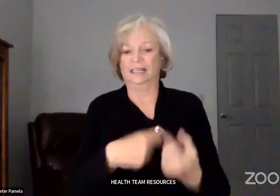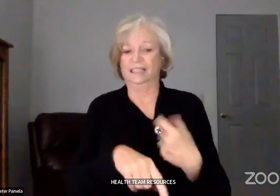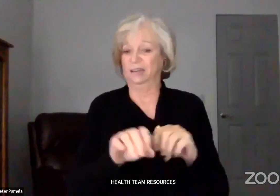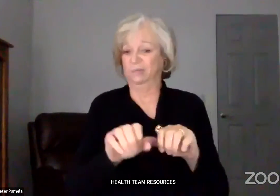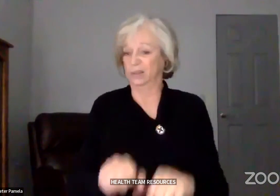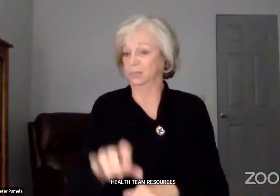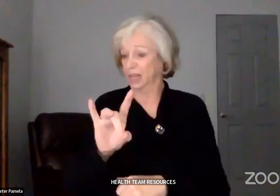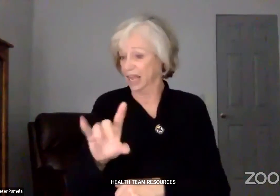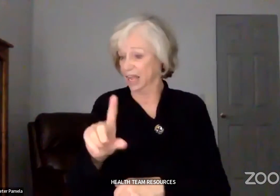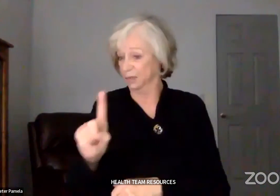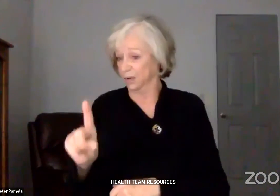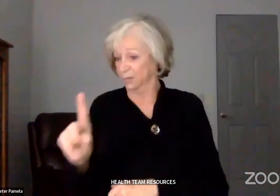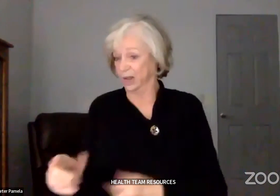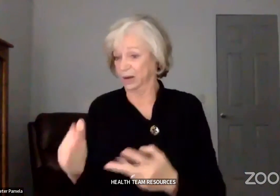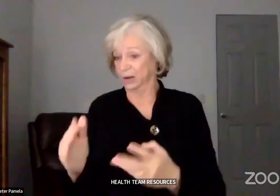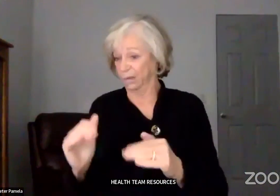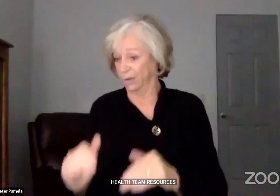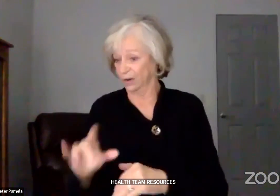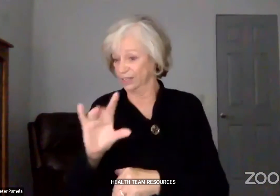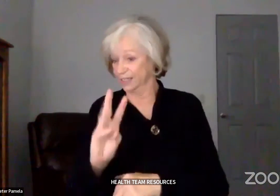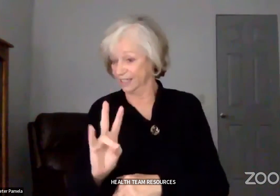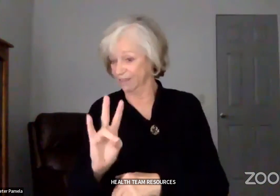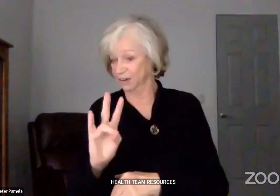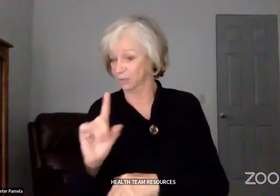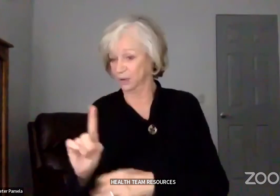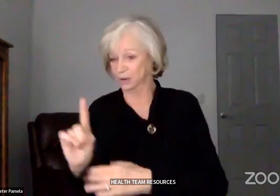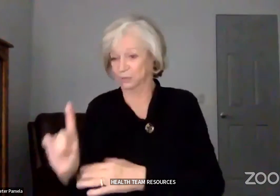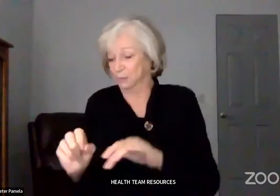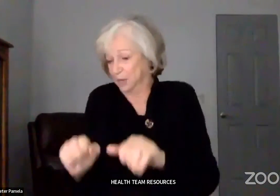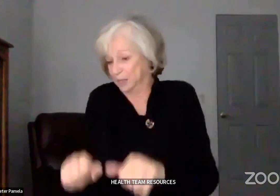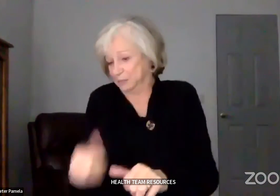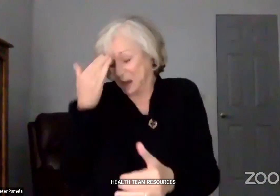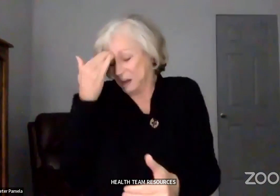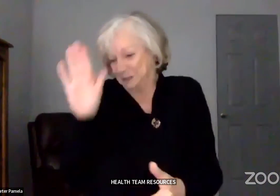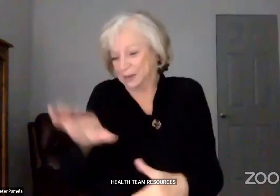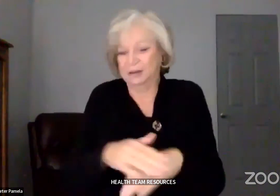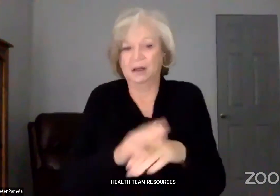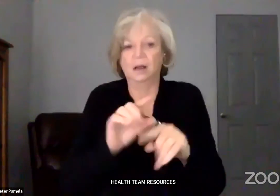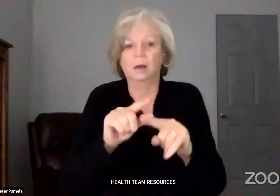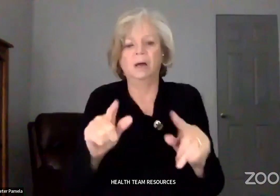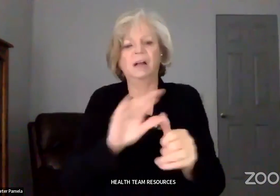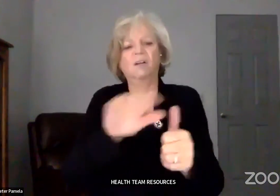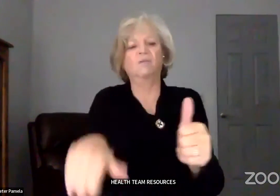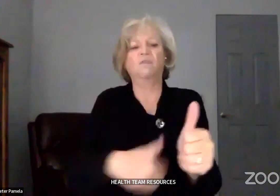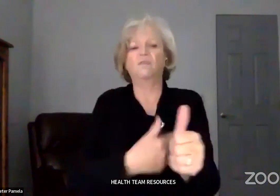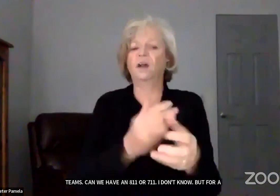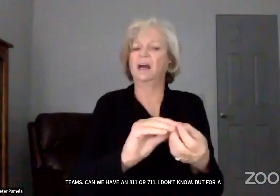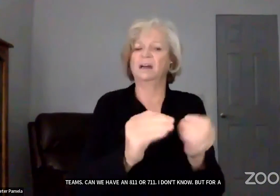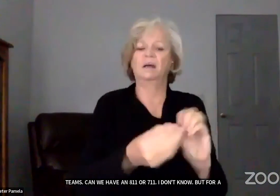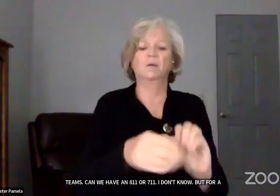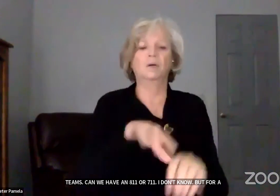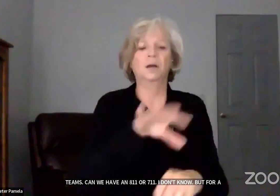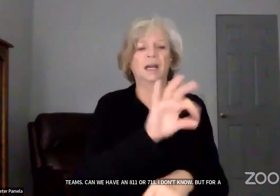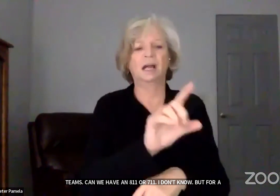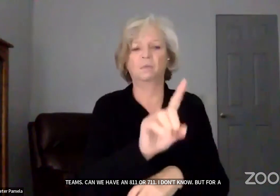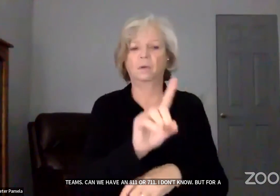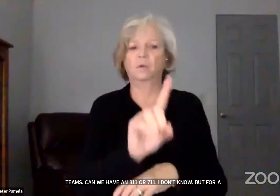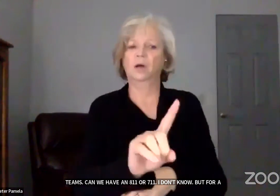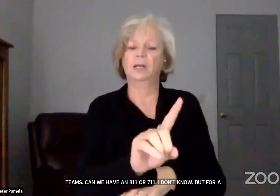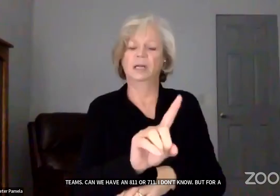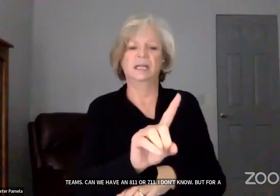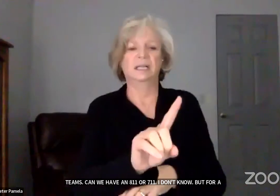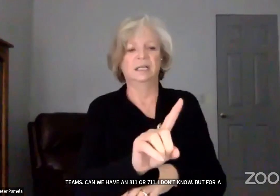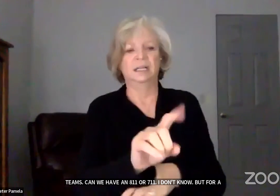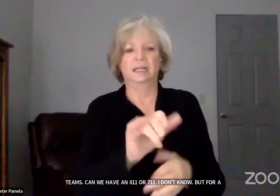have a 711? I don't know, but I know for a lot of our community, they're going to be avoiding the 911 call until sometimes that's the only call to